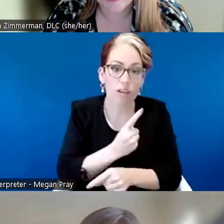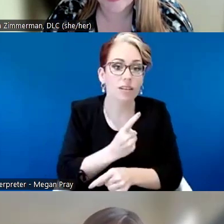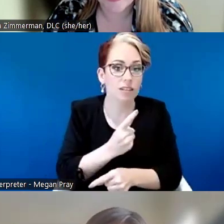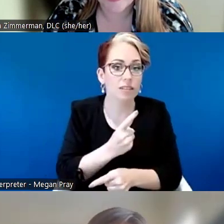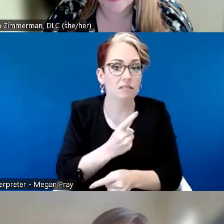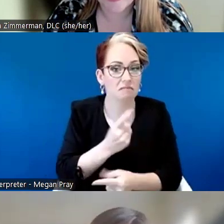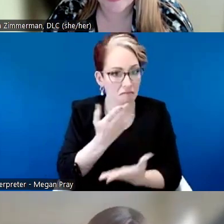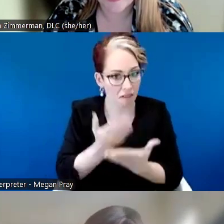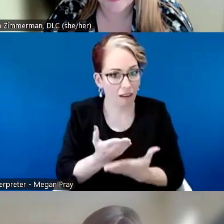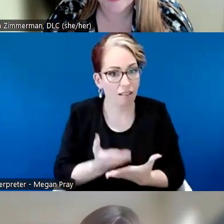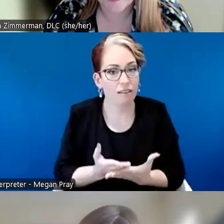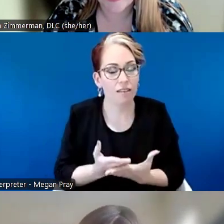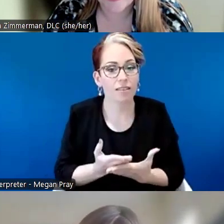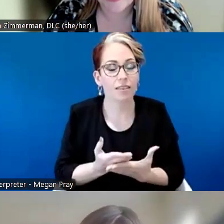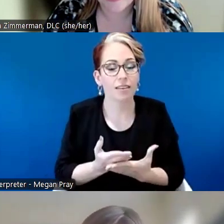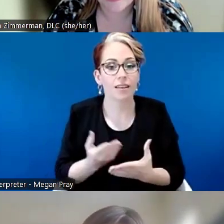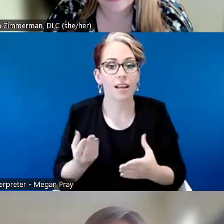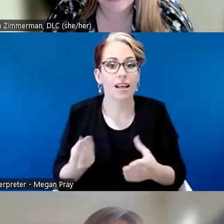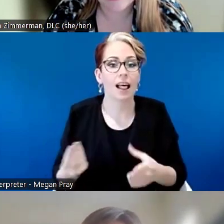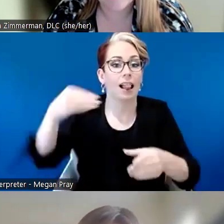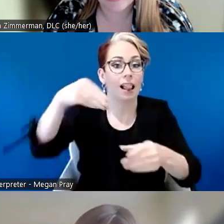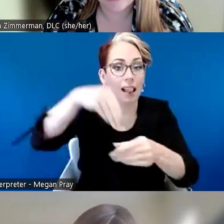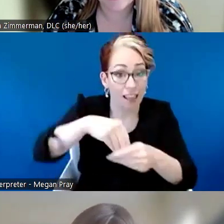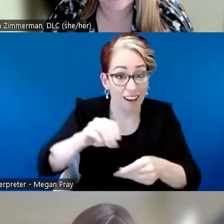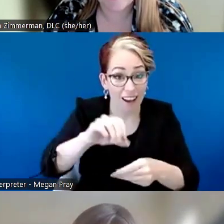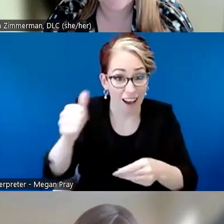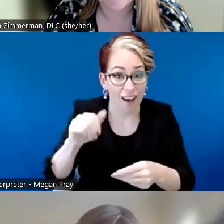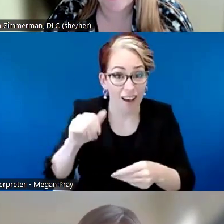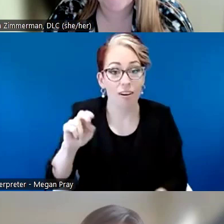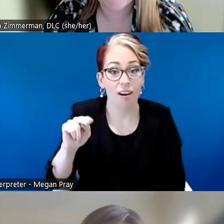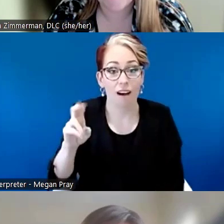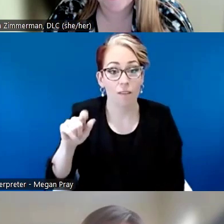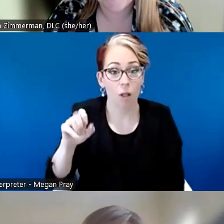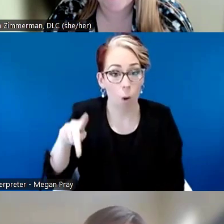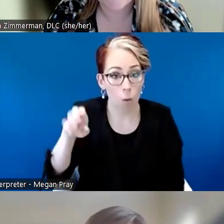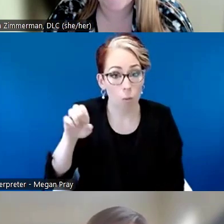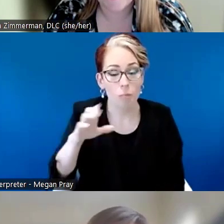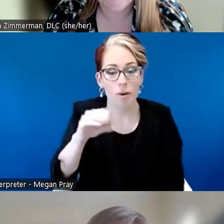into another envelope, and send that through the mail.